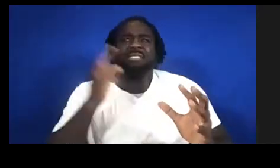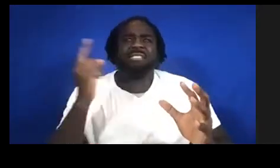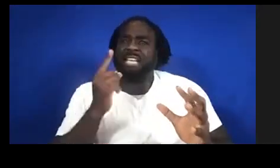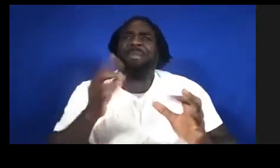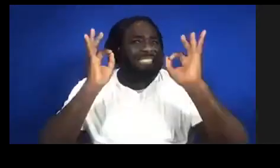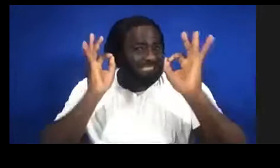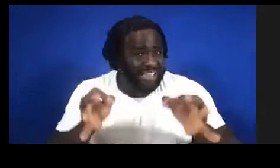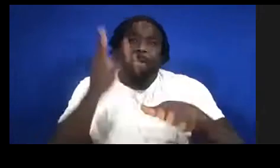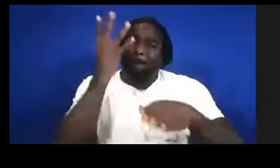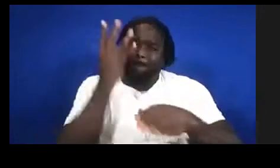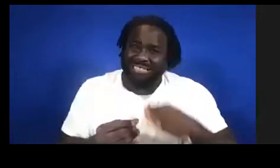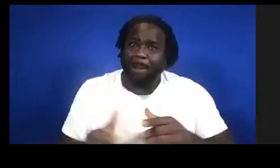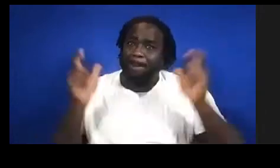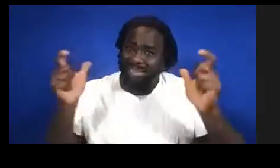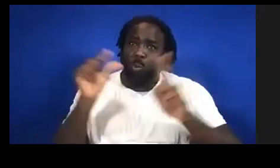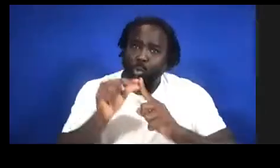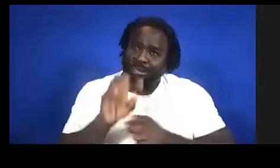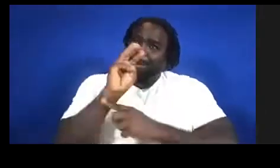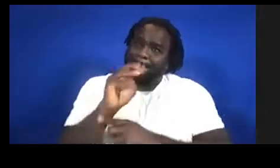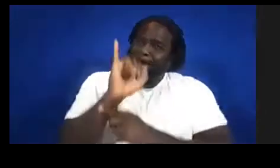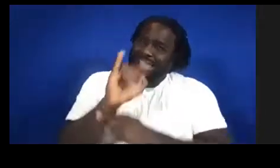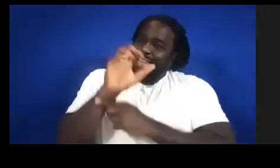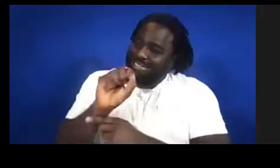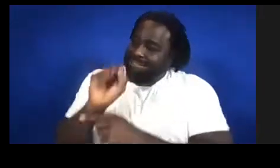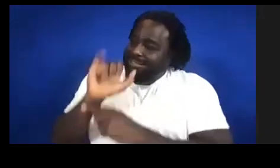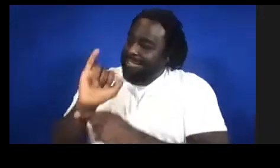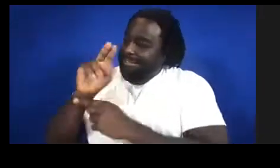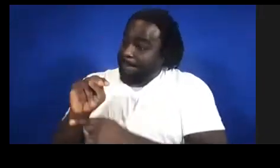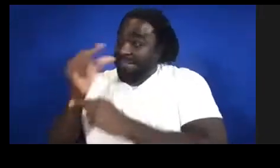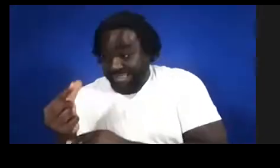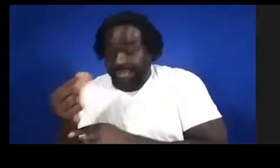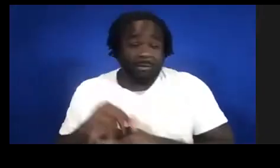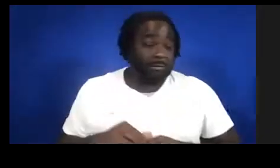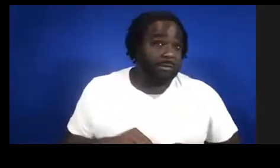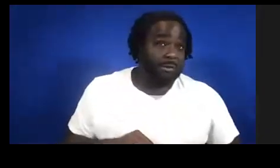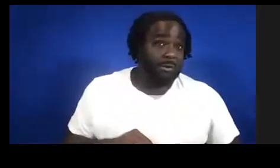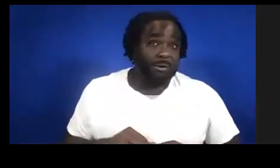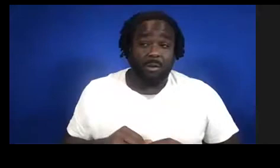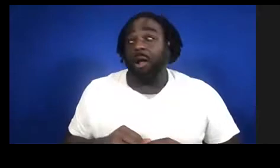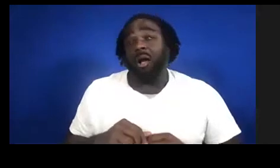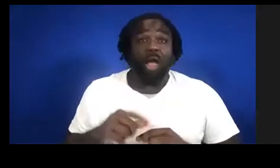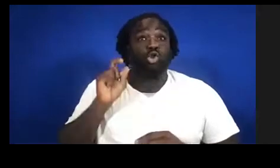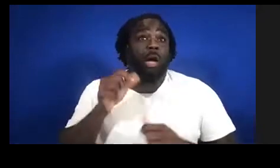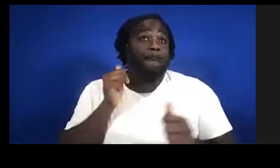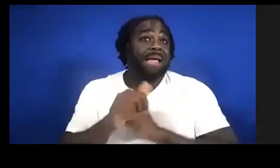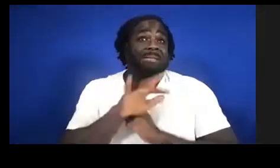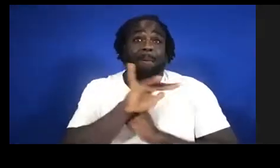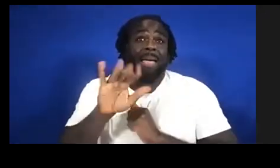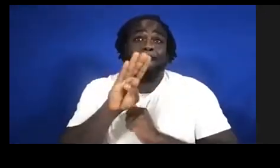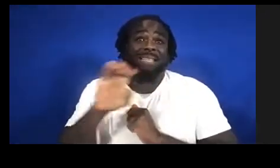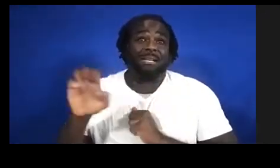missing about that Siri thing. Like for real, something's missing.